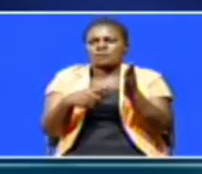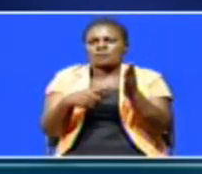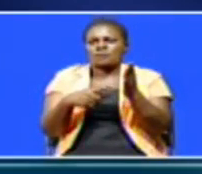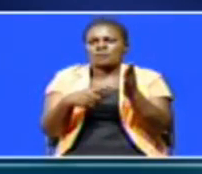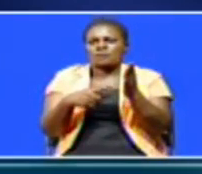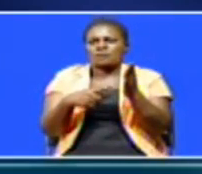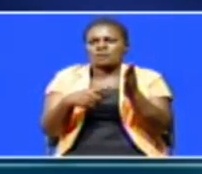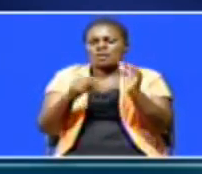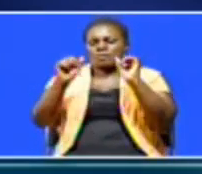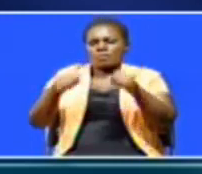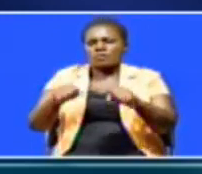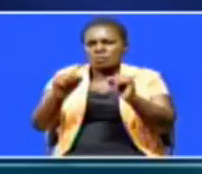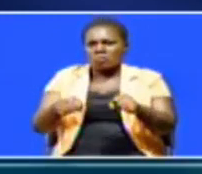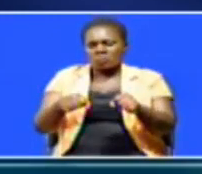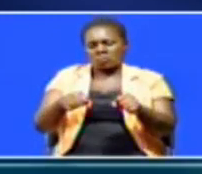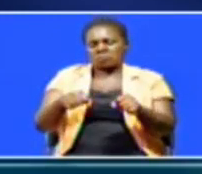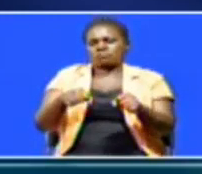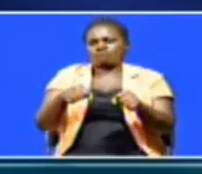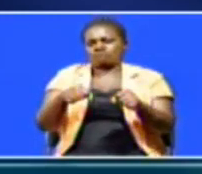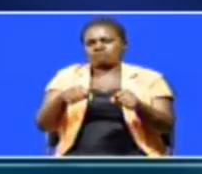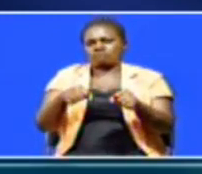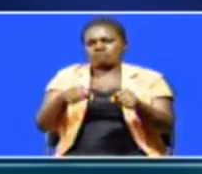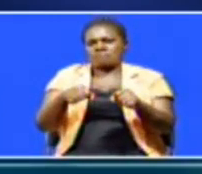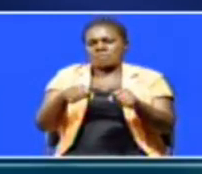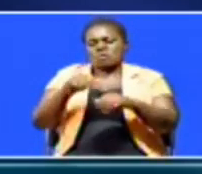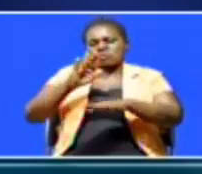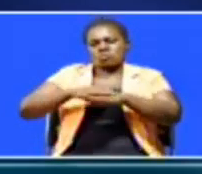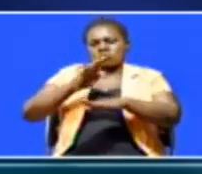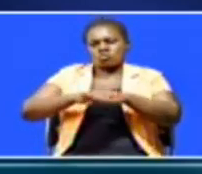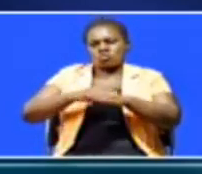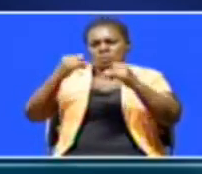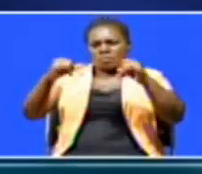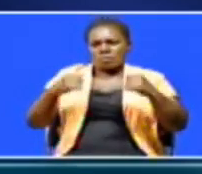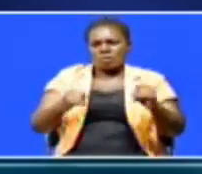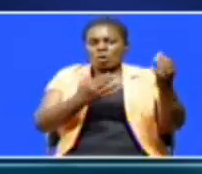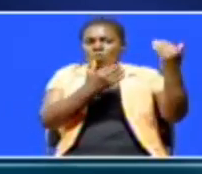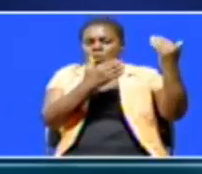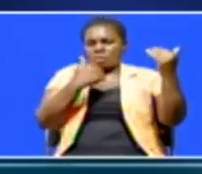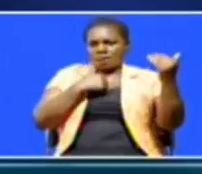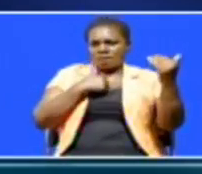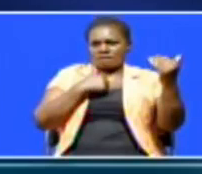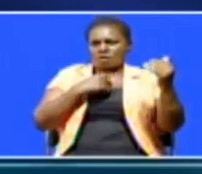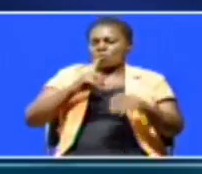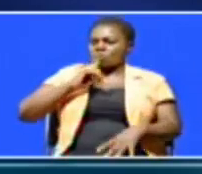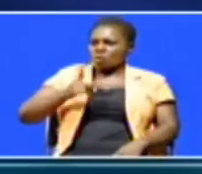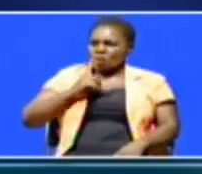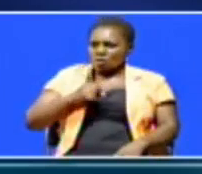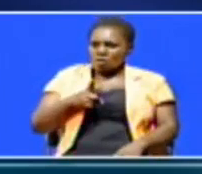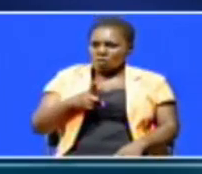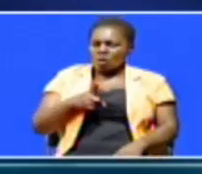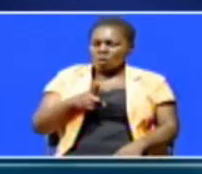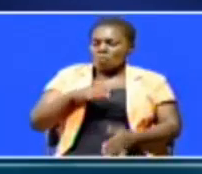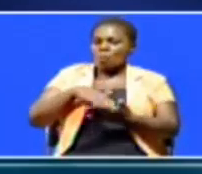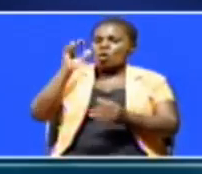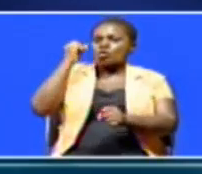less likely to, or rather more likely to be effective. Despite the optimism, Dr. Njoroge cautions that more needs to be